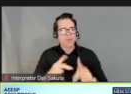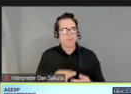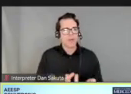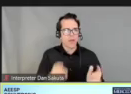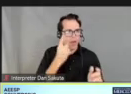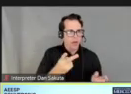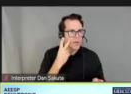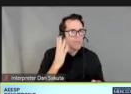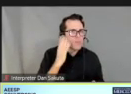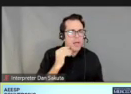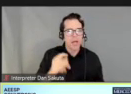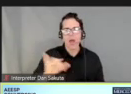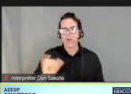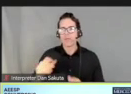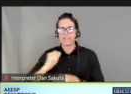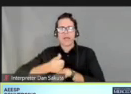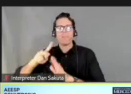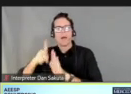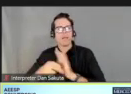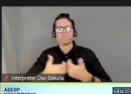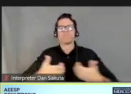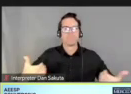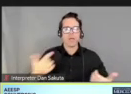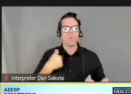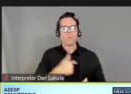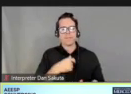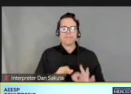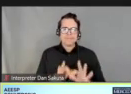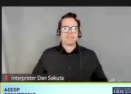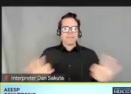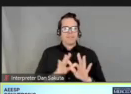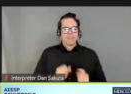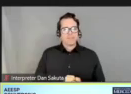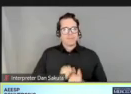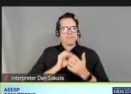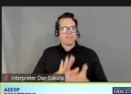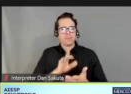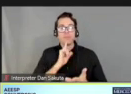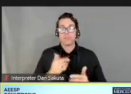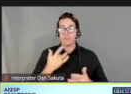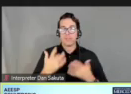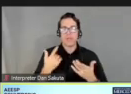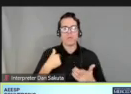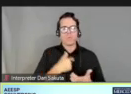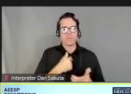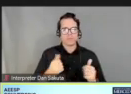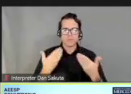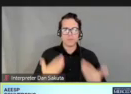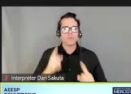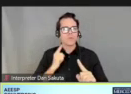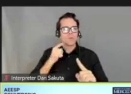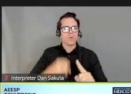that we're seeing here. We really need to take an approach, which is exciting, to make transformative change with regards